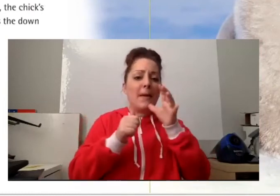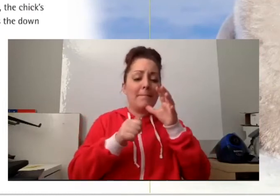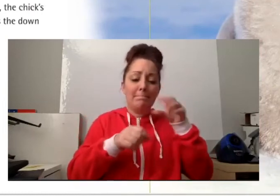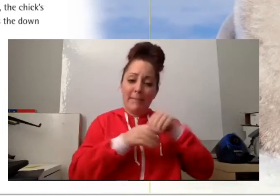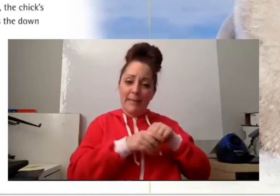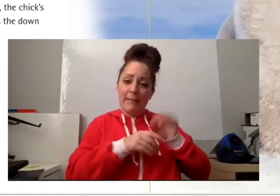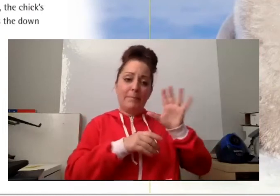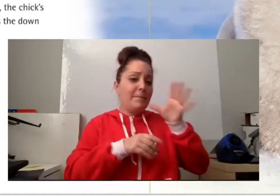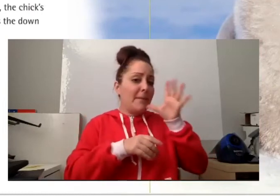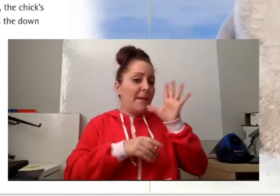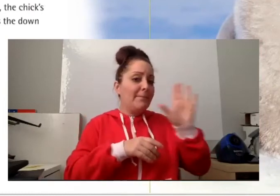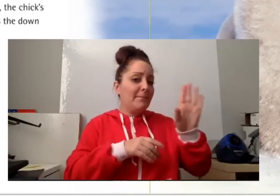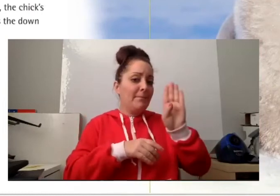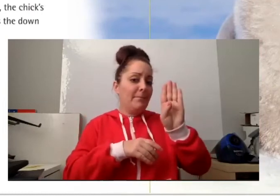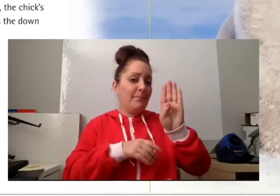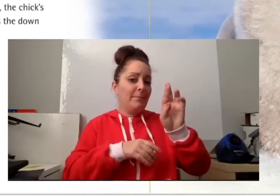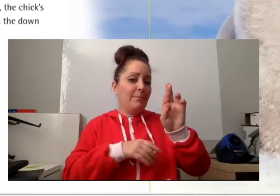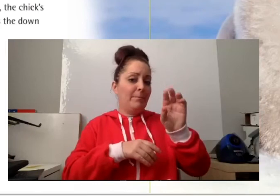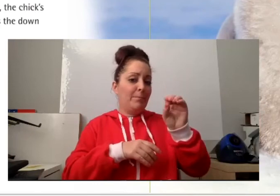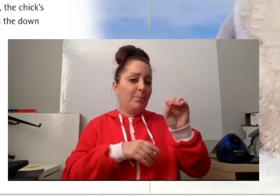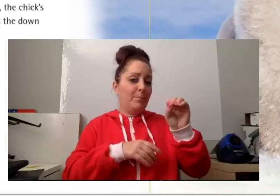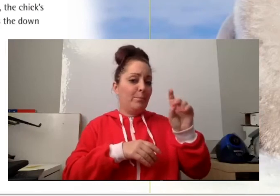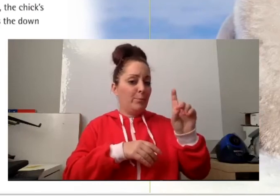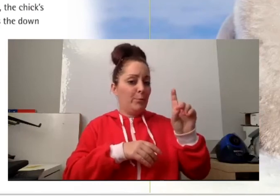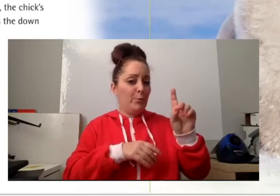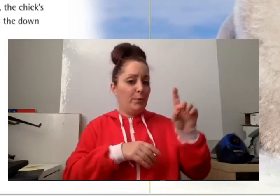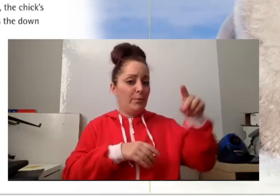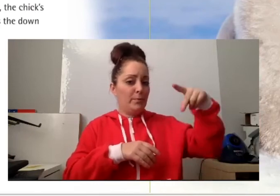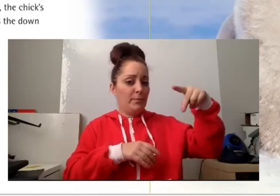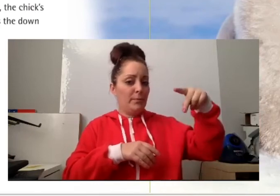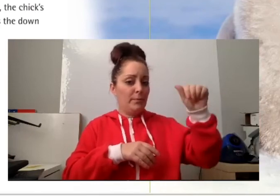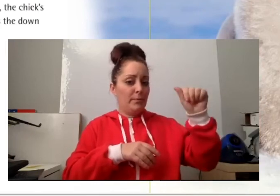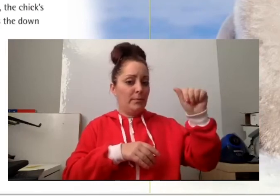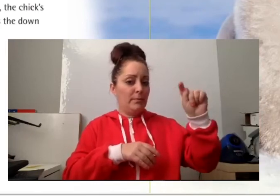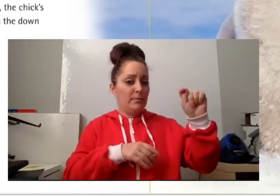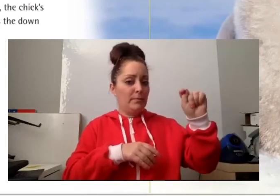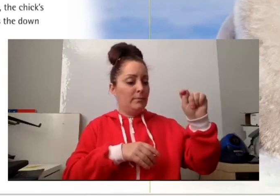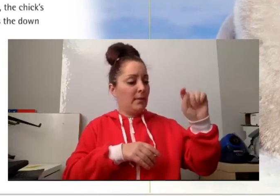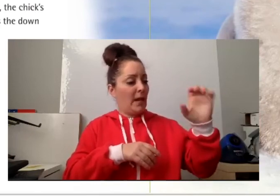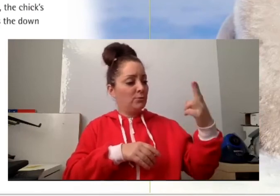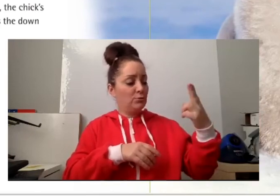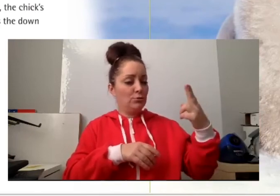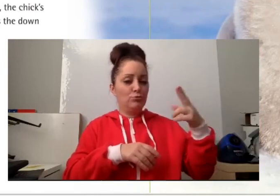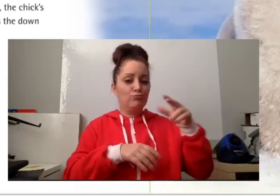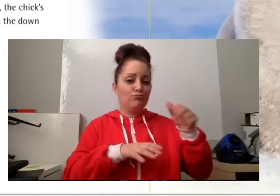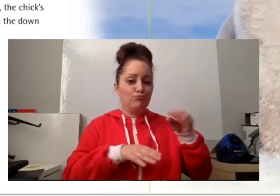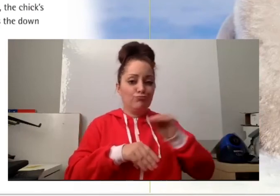The chick stays on her feet and snuggles into her brood patch.